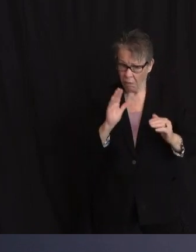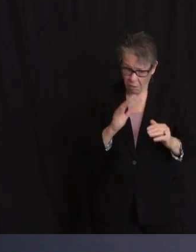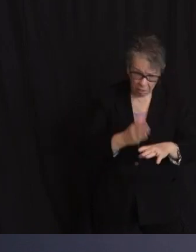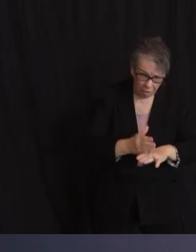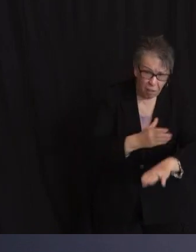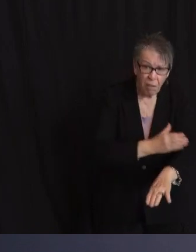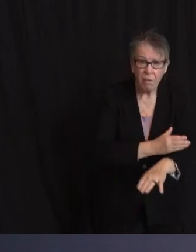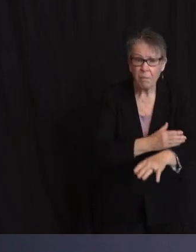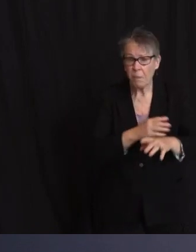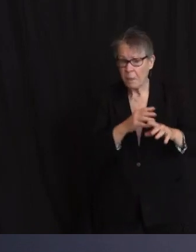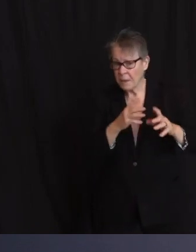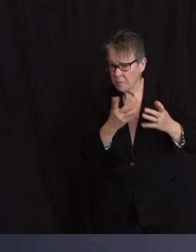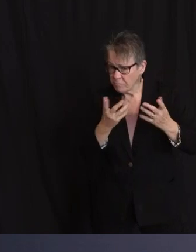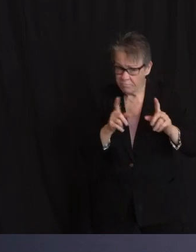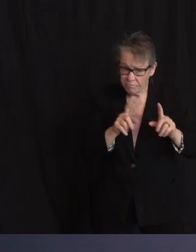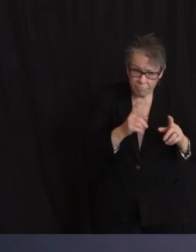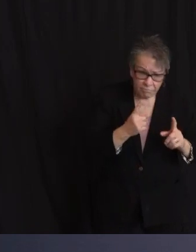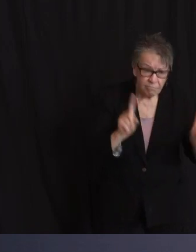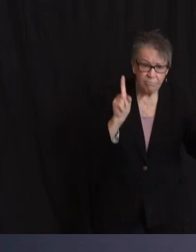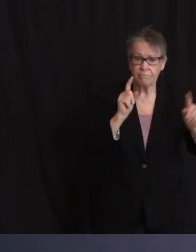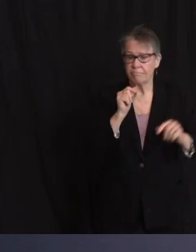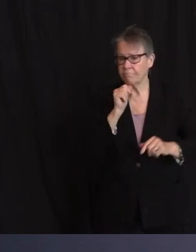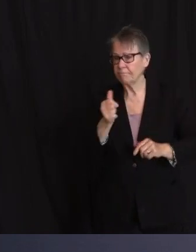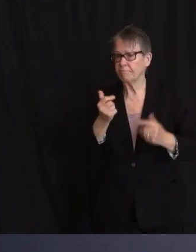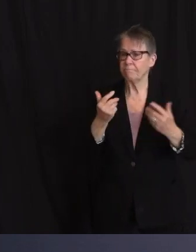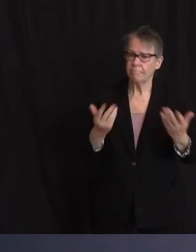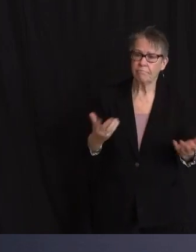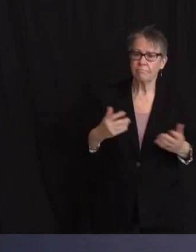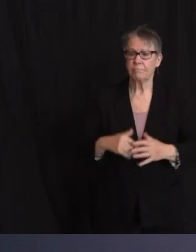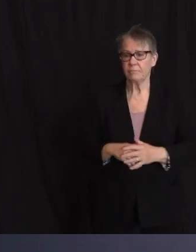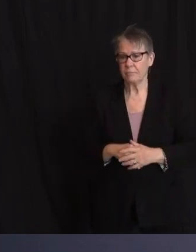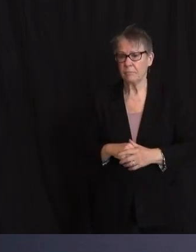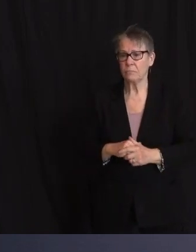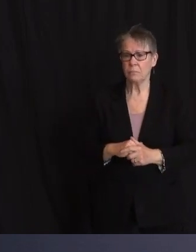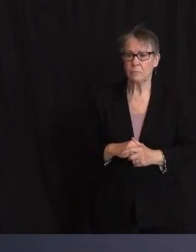adds to the number of patients in ICU because it's extending